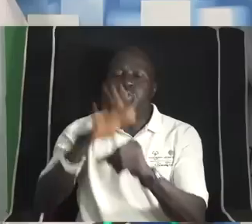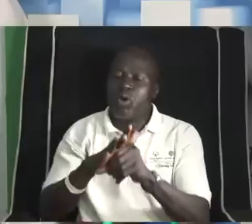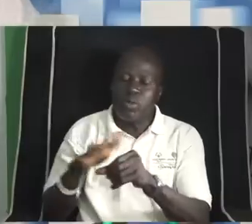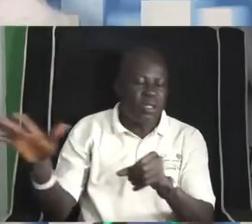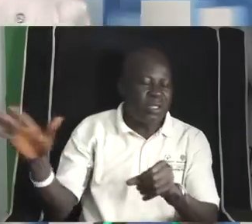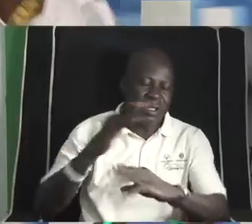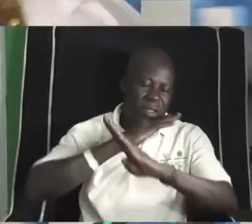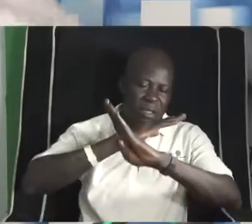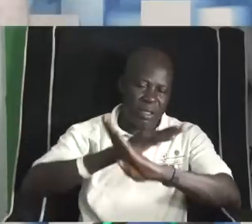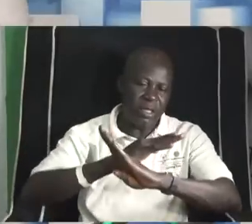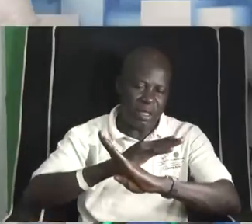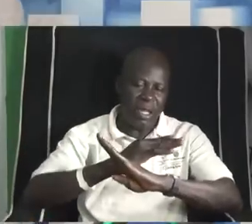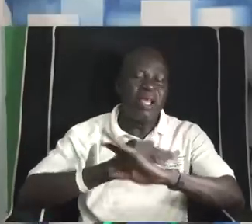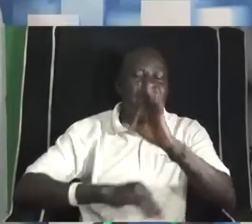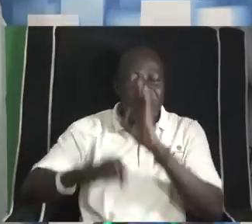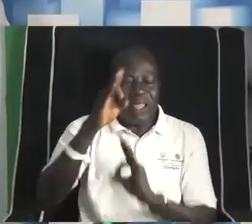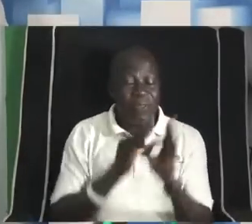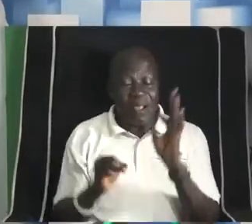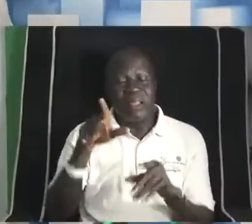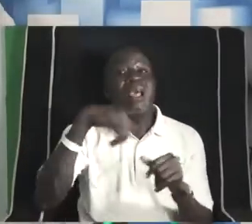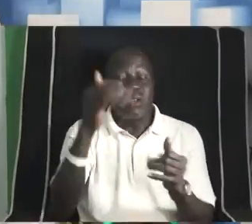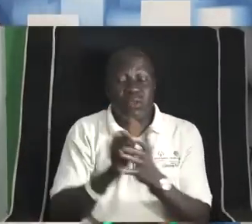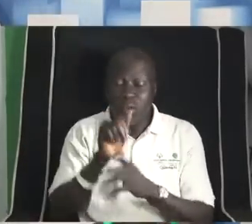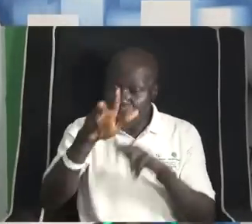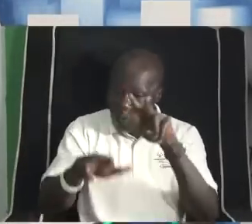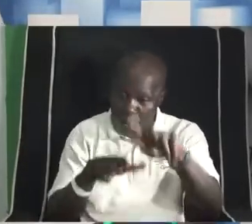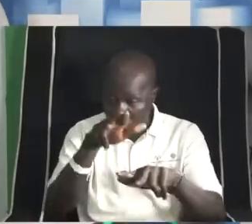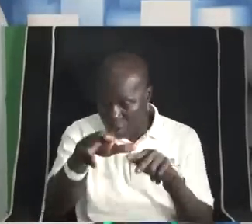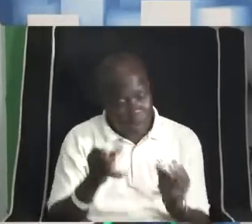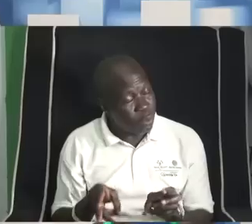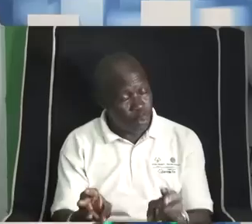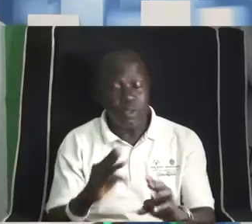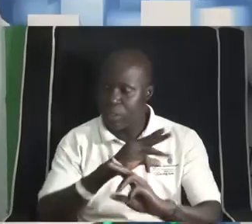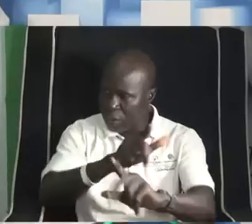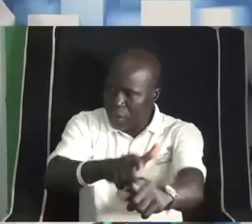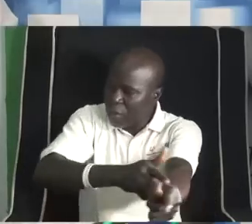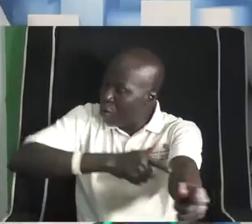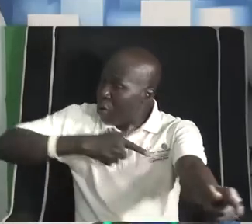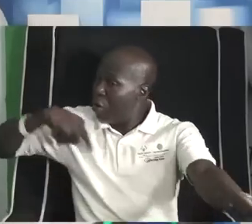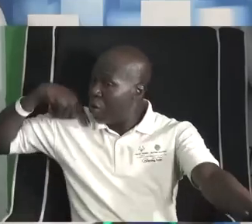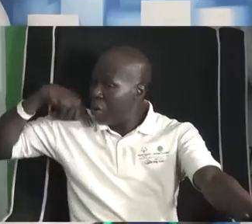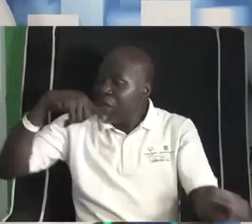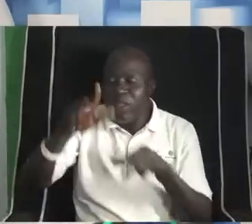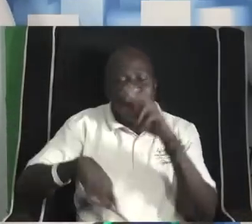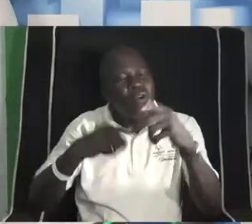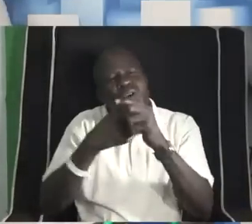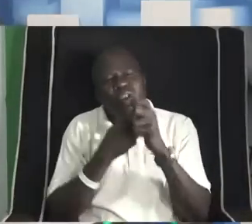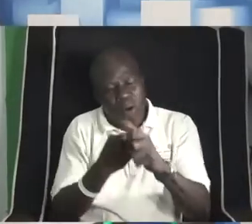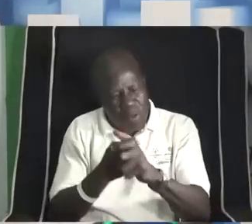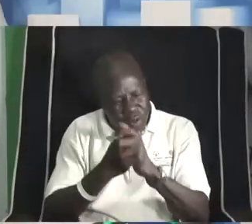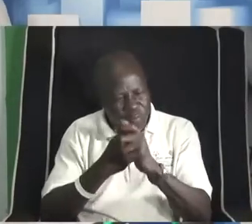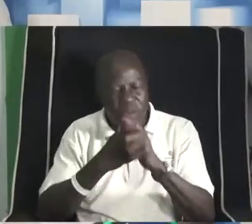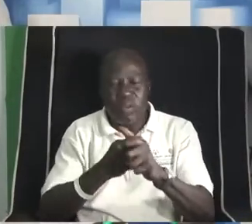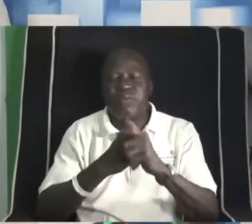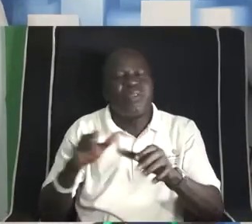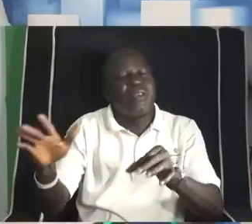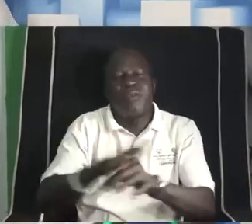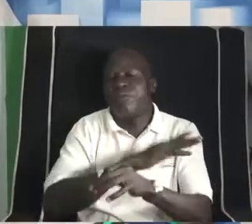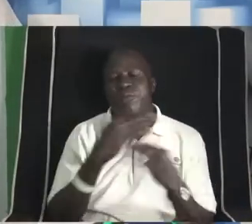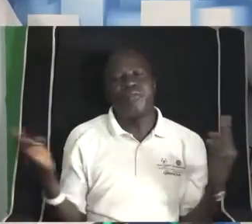been tarried. If I ask you to walk this way, it will be long. If you run, you can